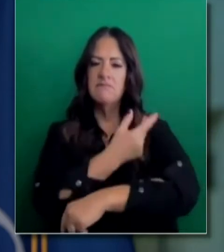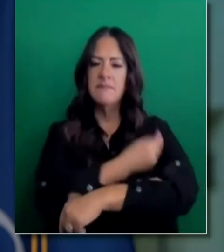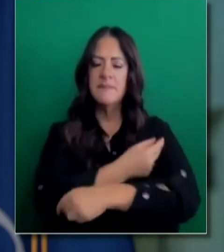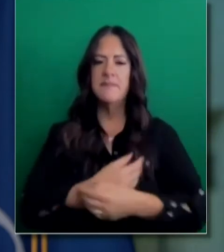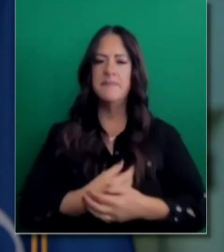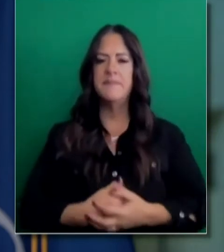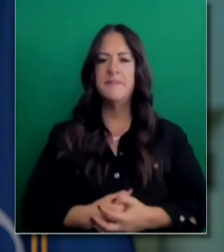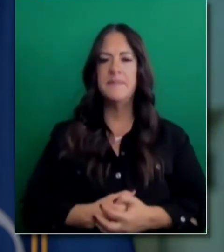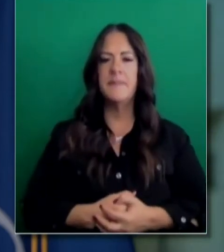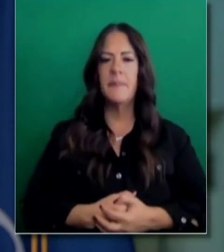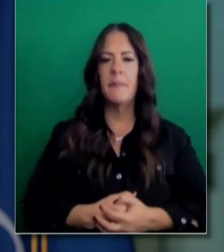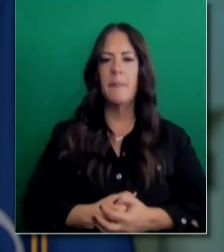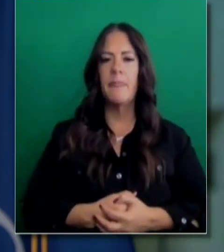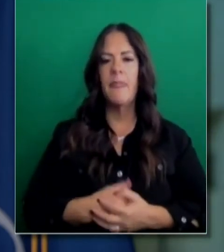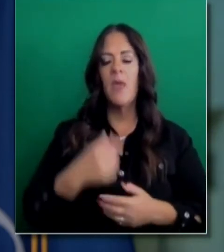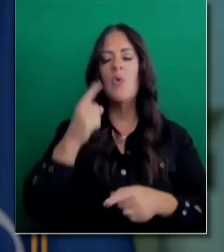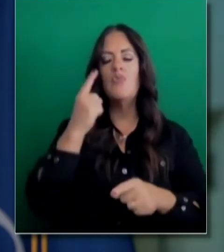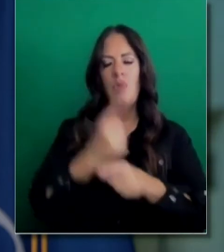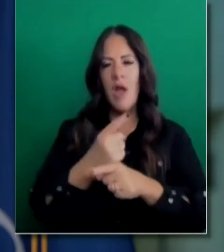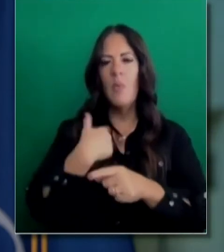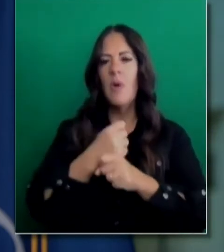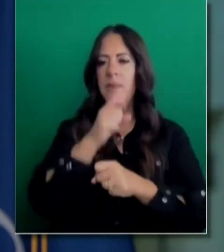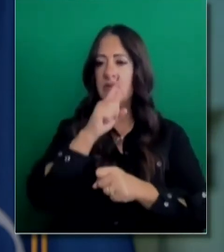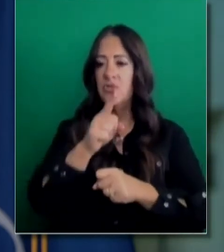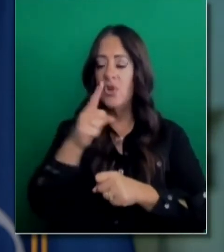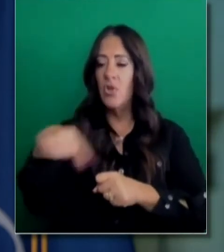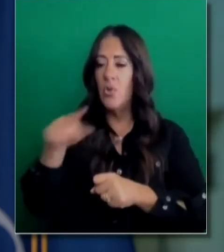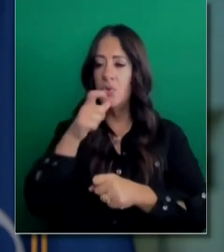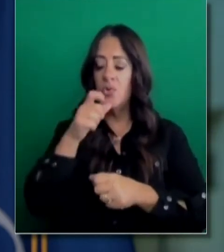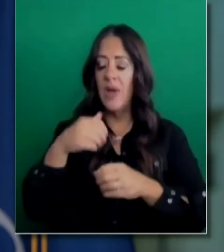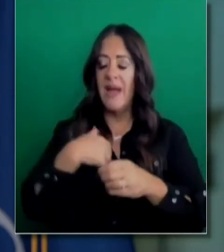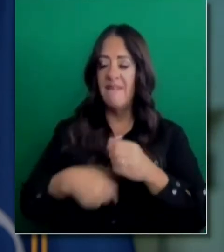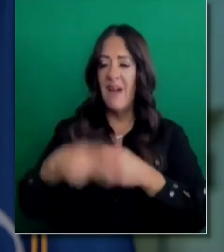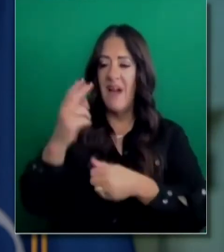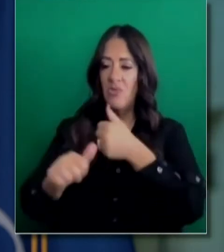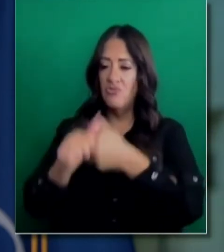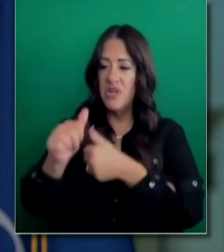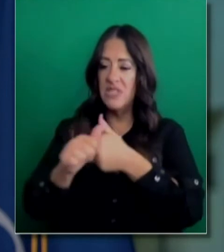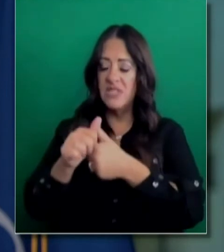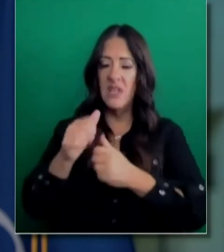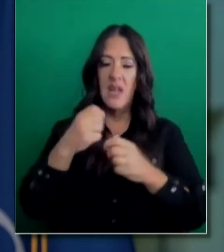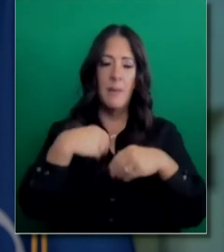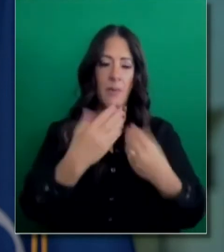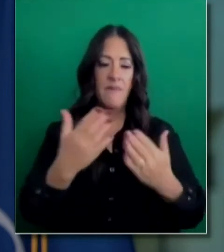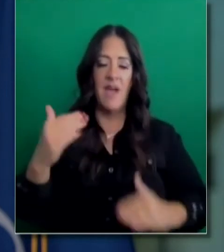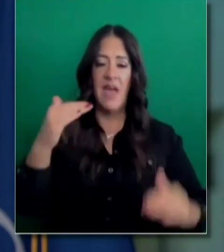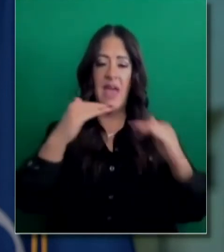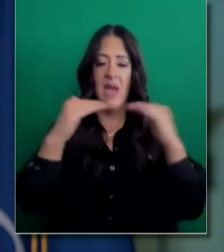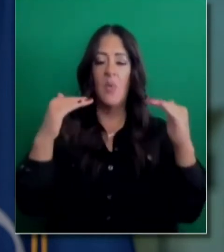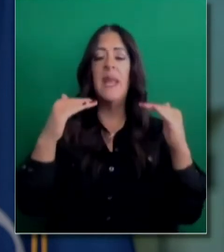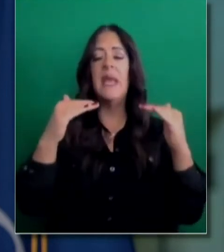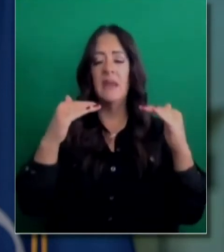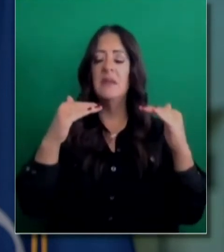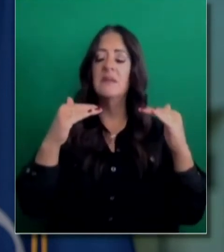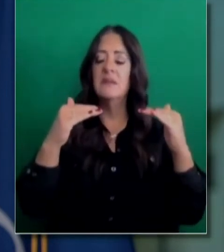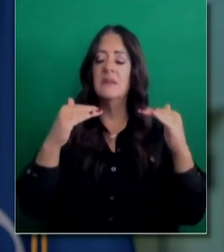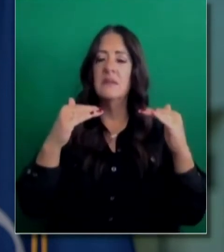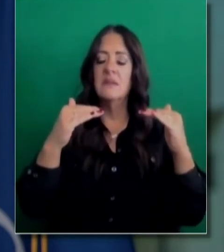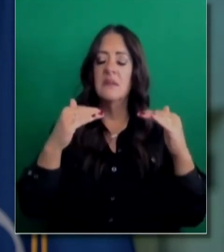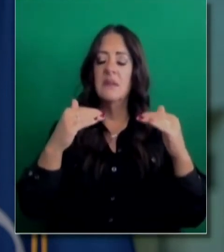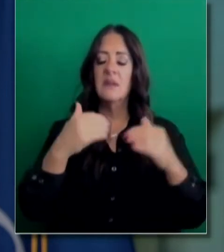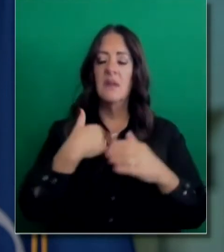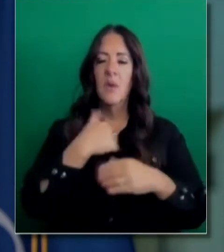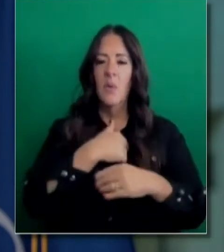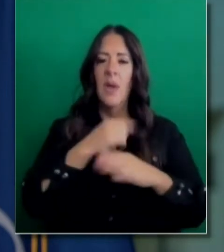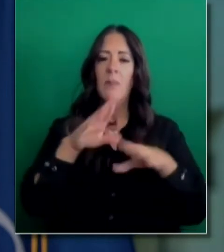equity. So risk, exposure, equity with that age overlay. That's the foundation. Flexibility now within the